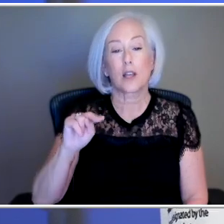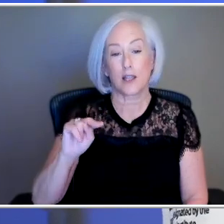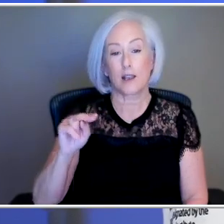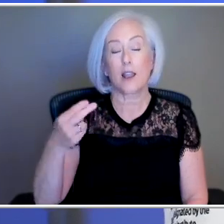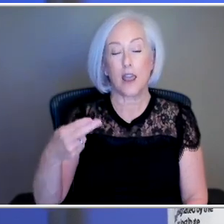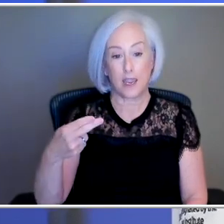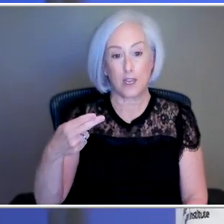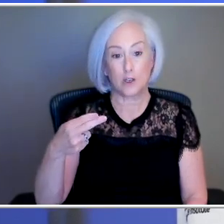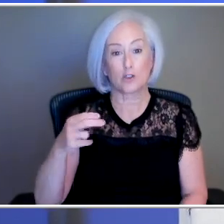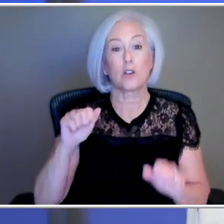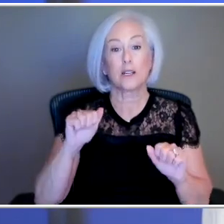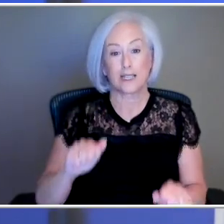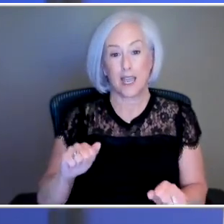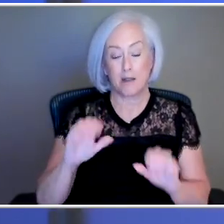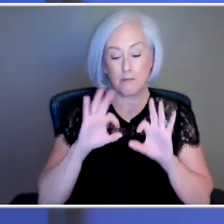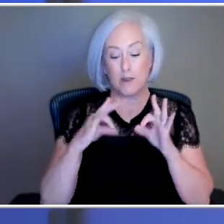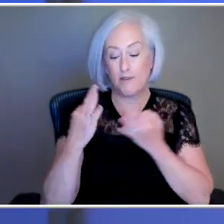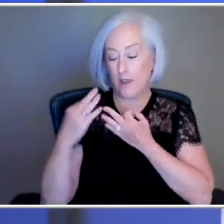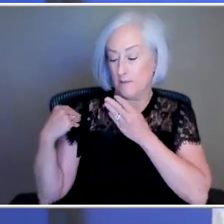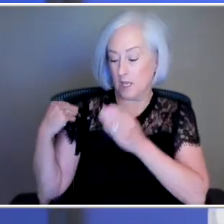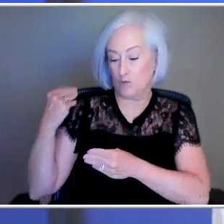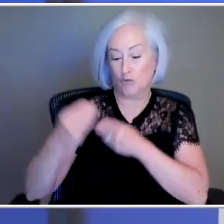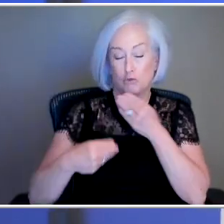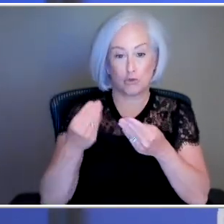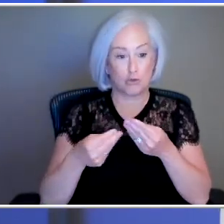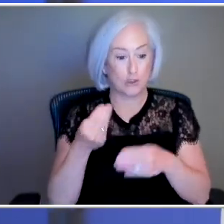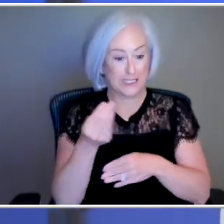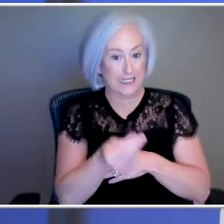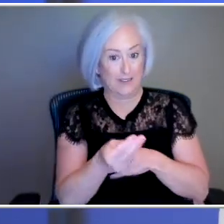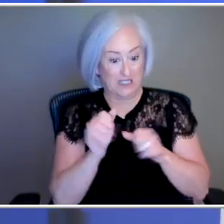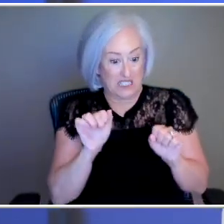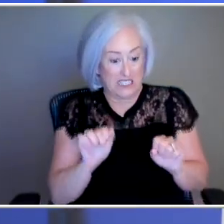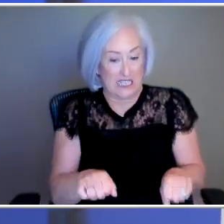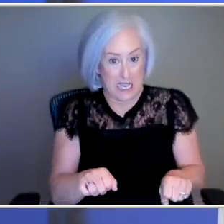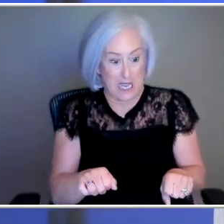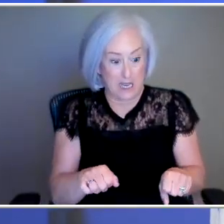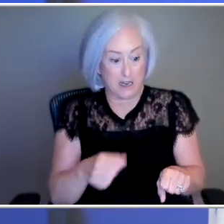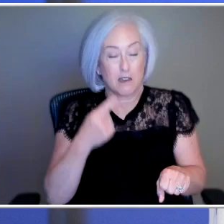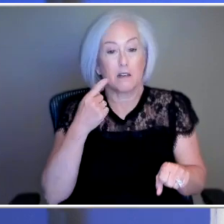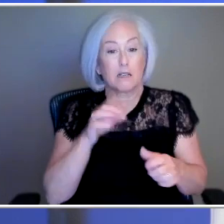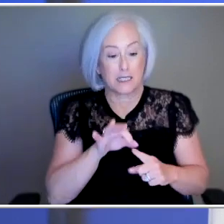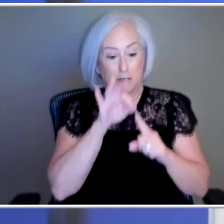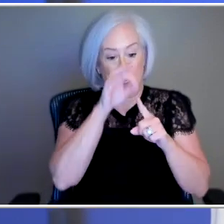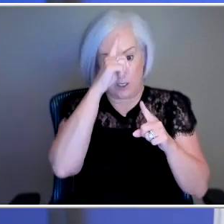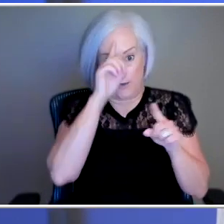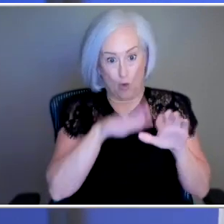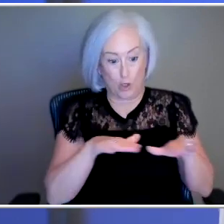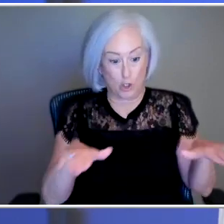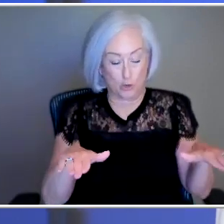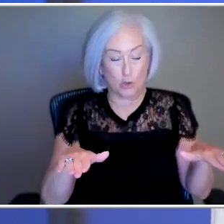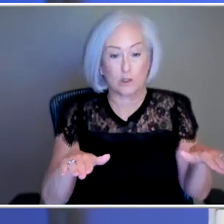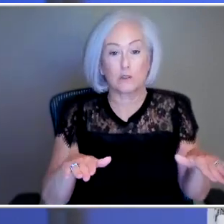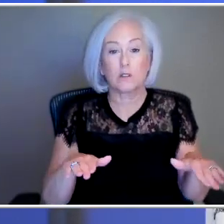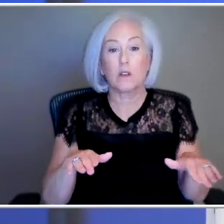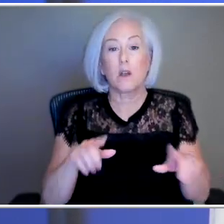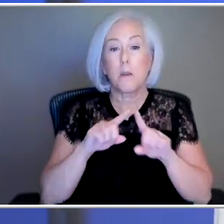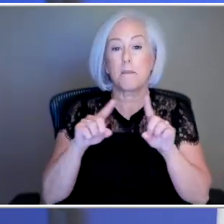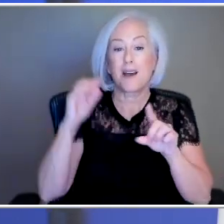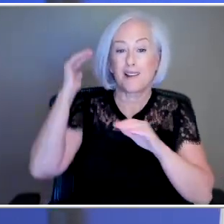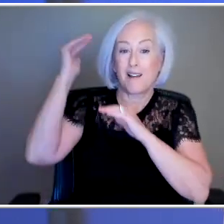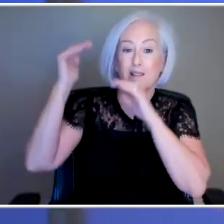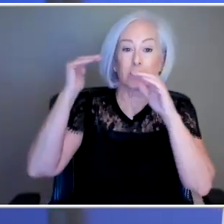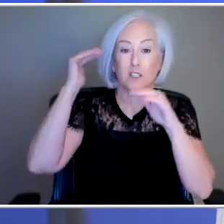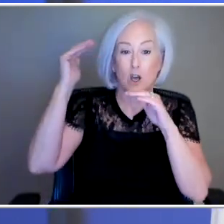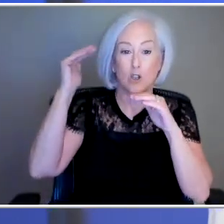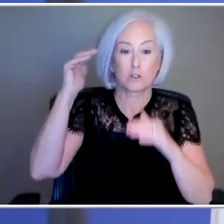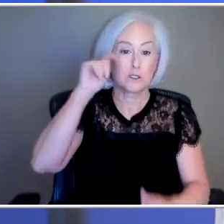genetically inherited predisposition in children especially, but in adults and young adults and even